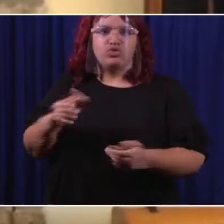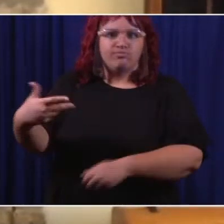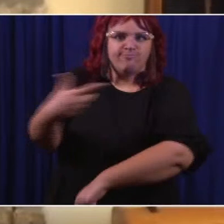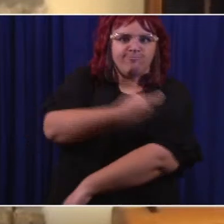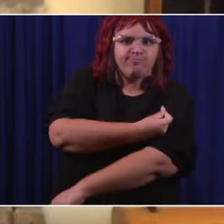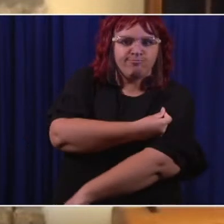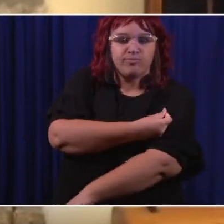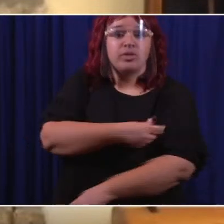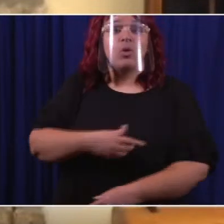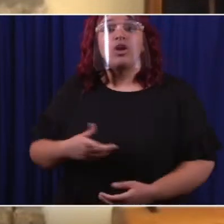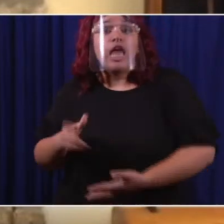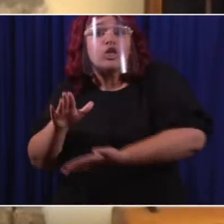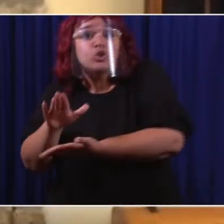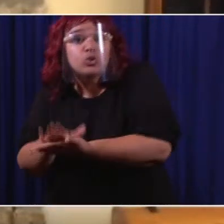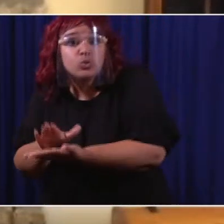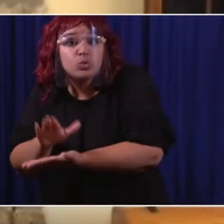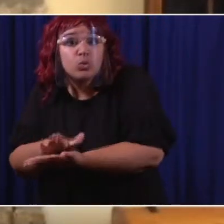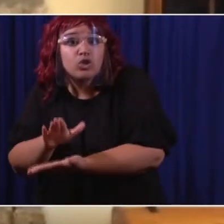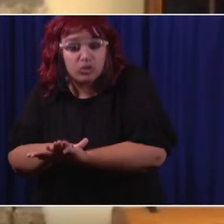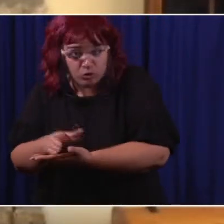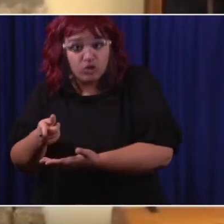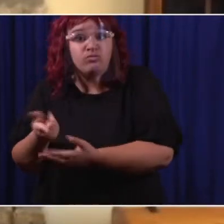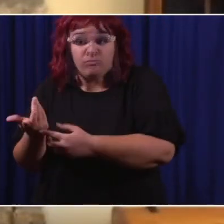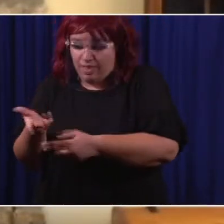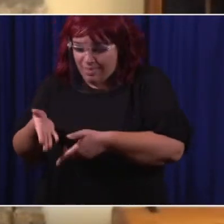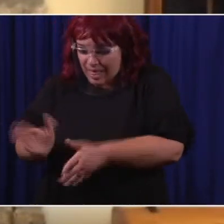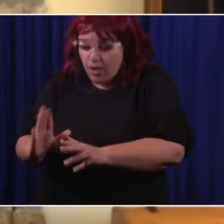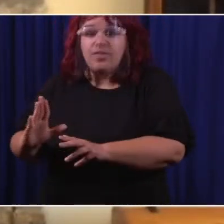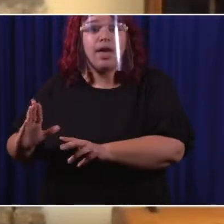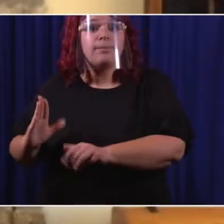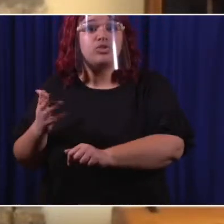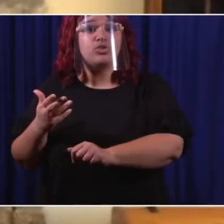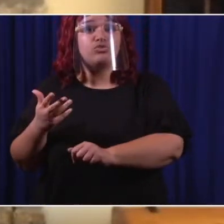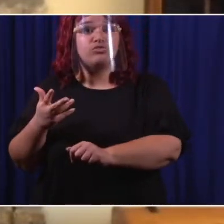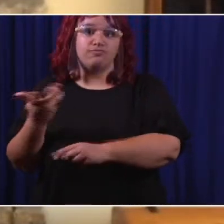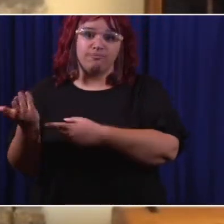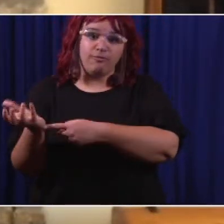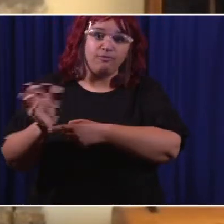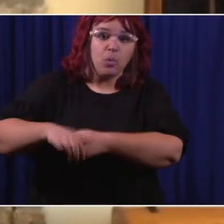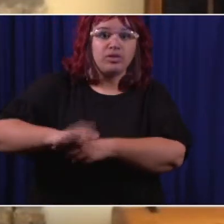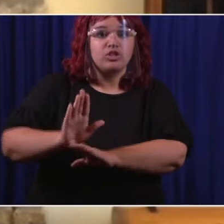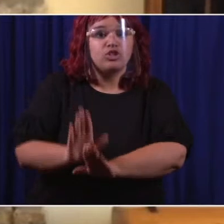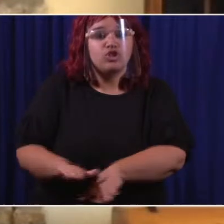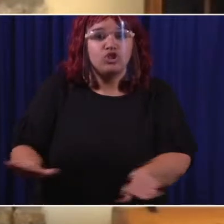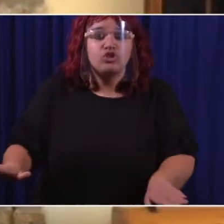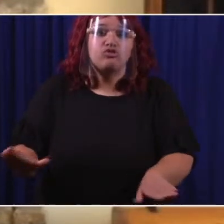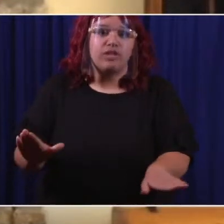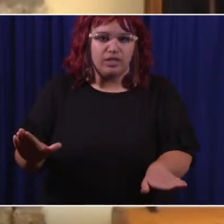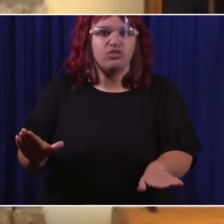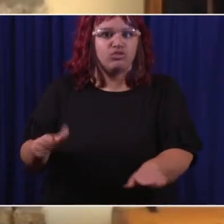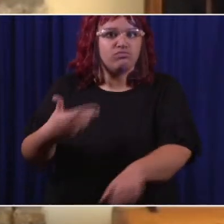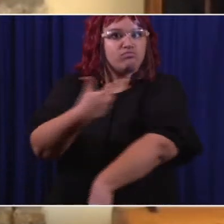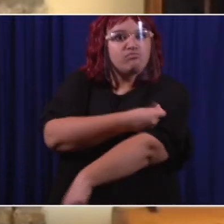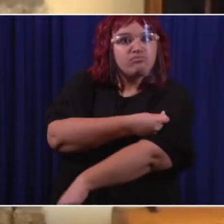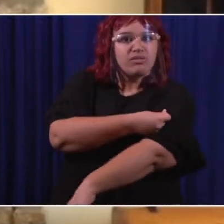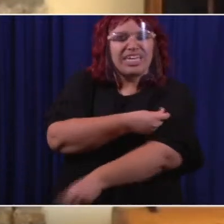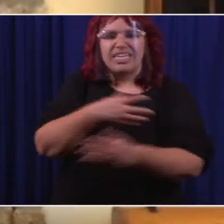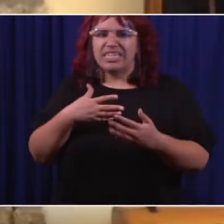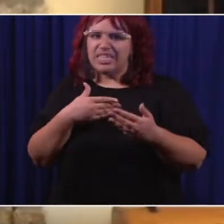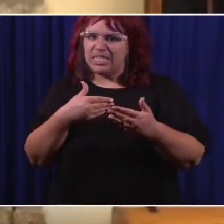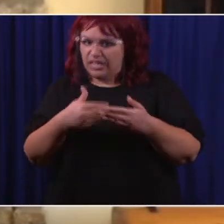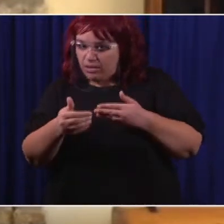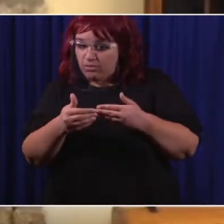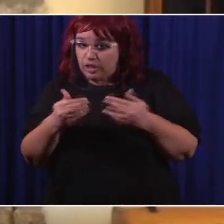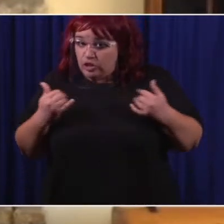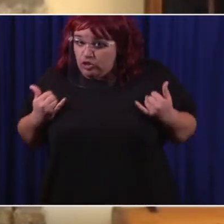customers? And will you allow schools to press for vaccines for kids, despite Ohio's existing exemptions for kids K through 12, since many